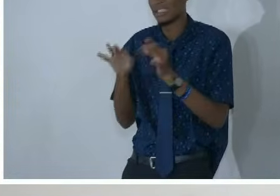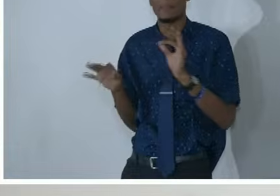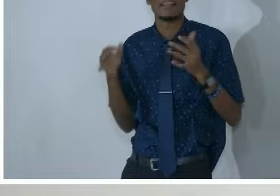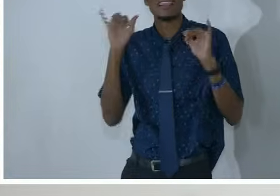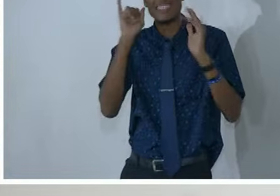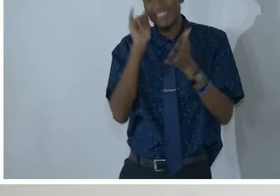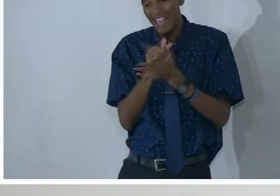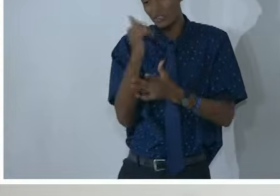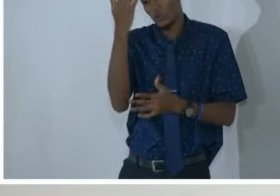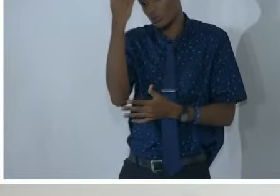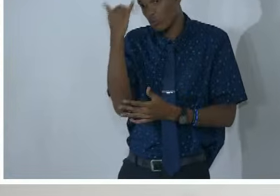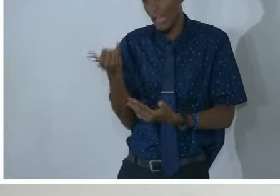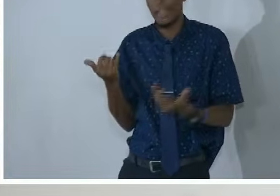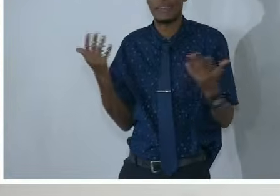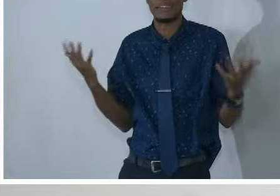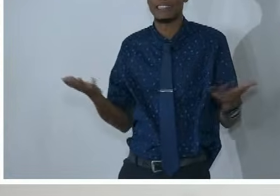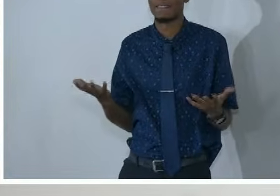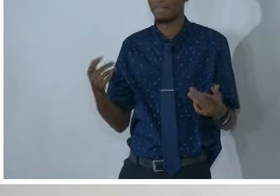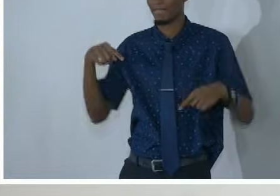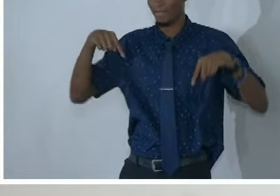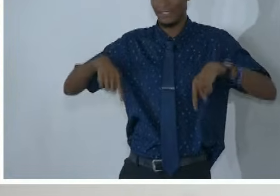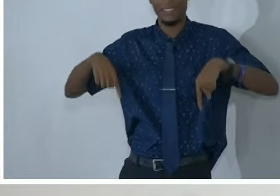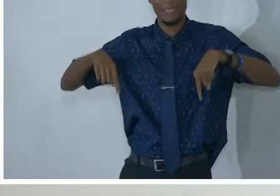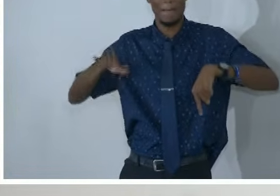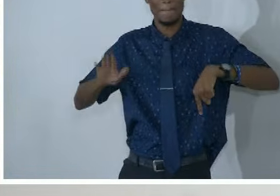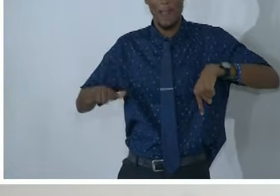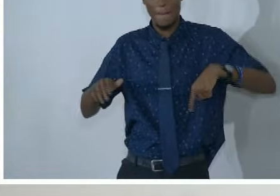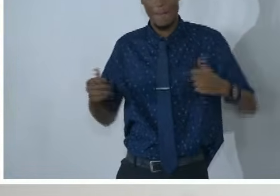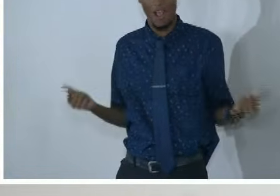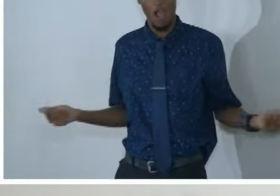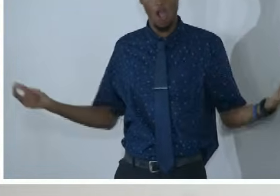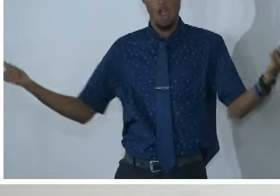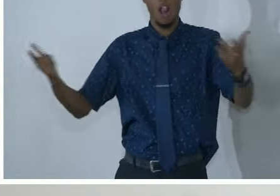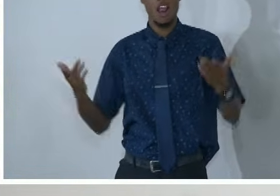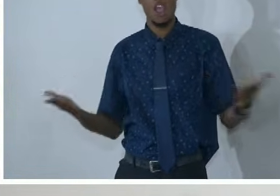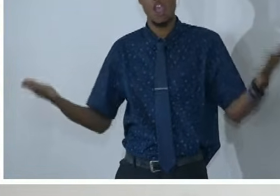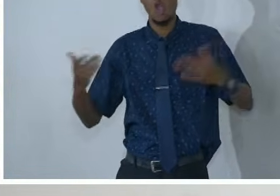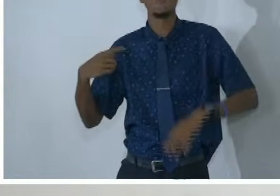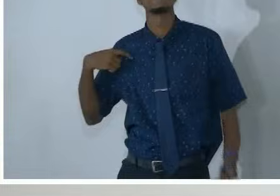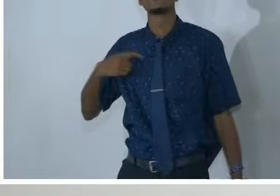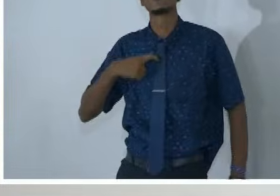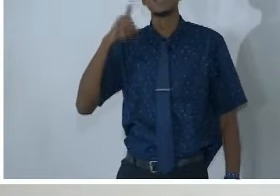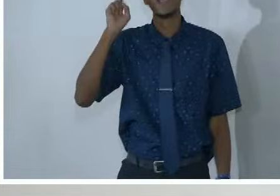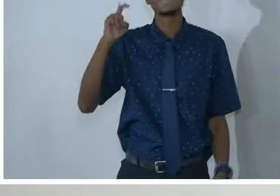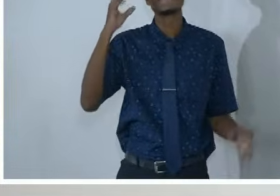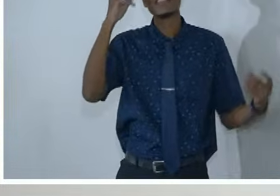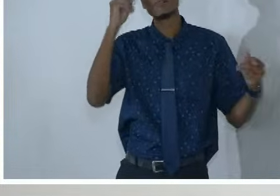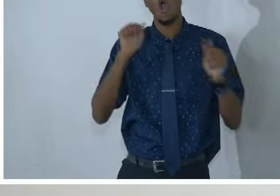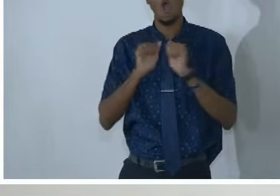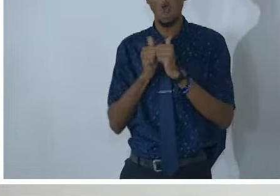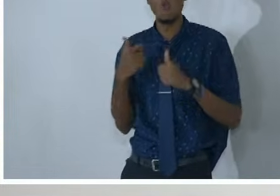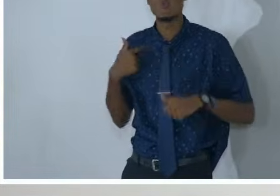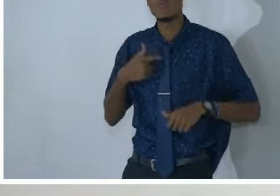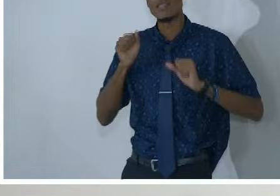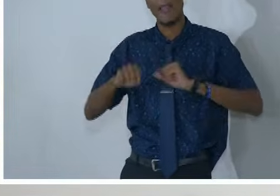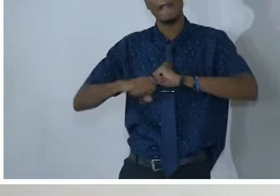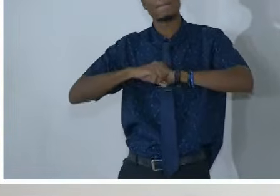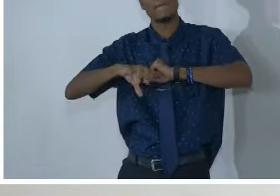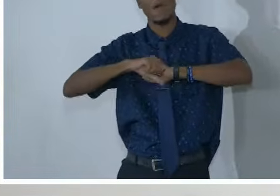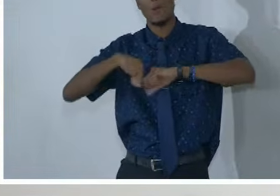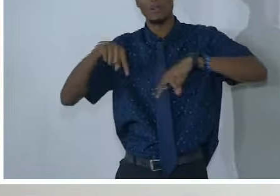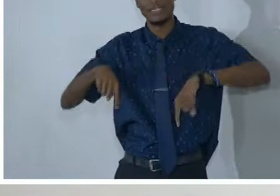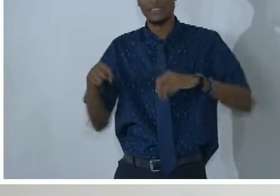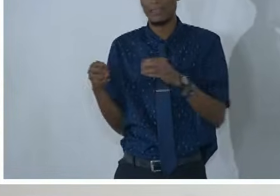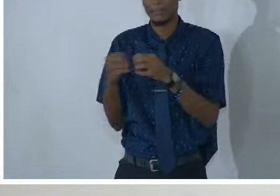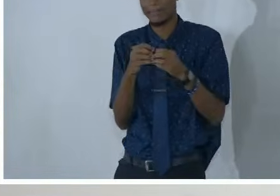across this Parliament, we all have to think about how we can promote this mediation.